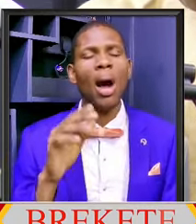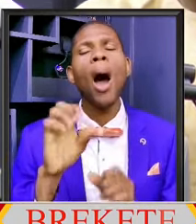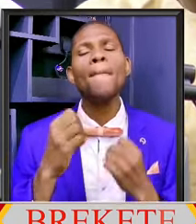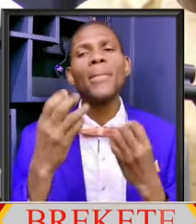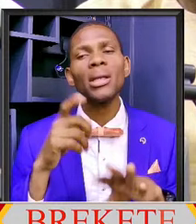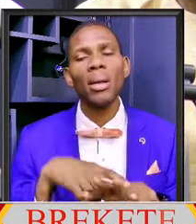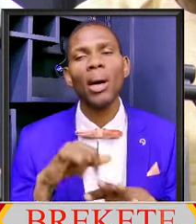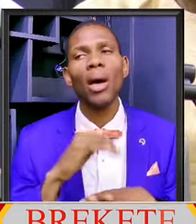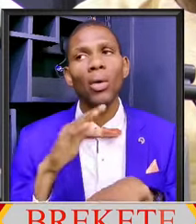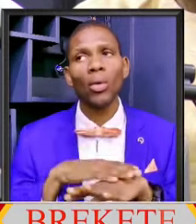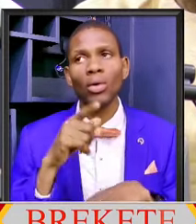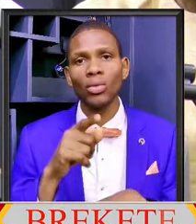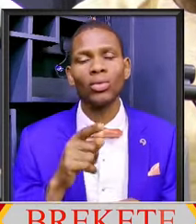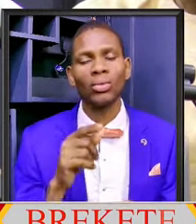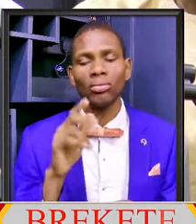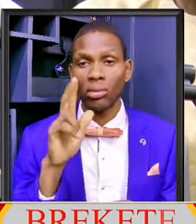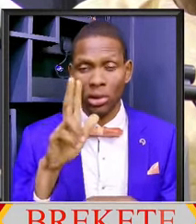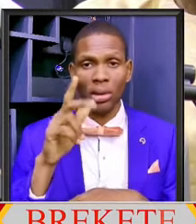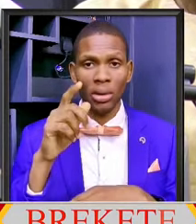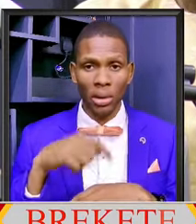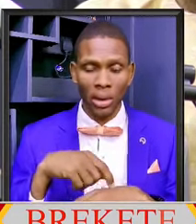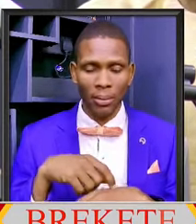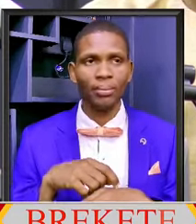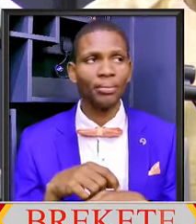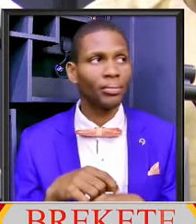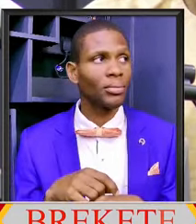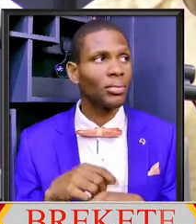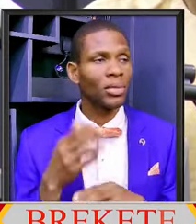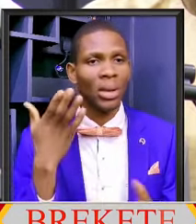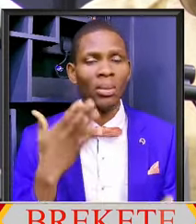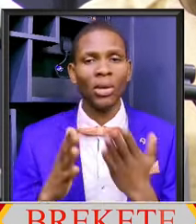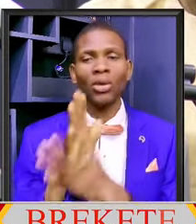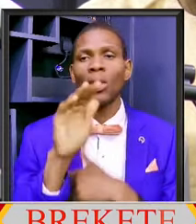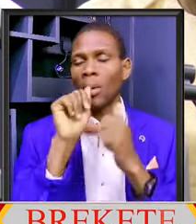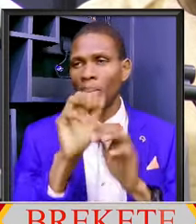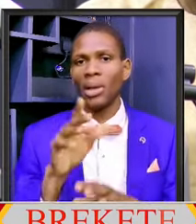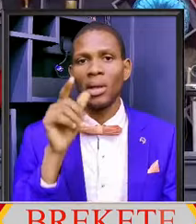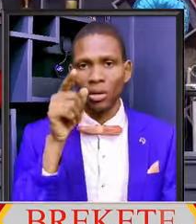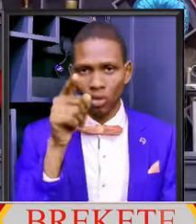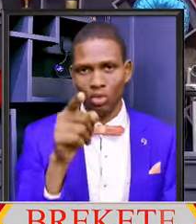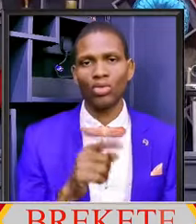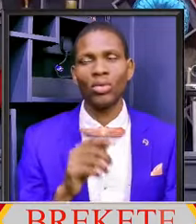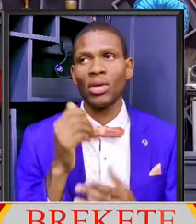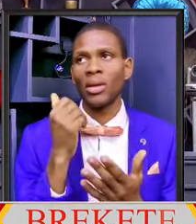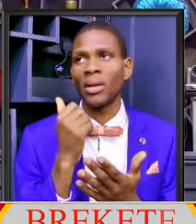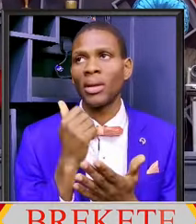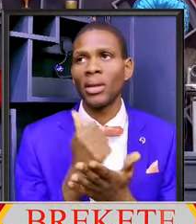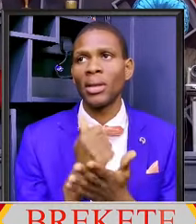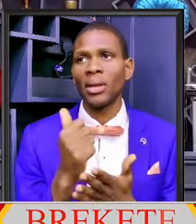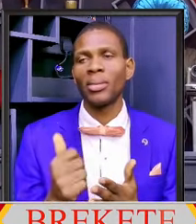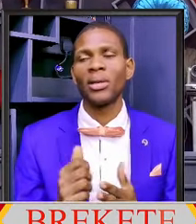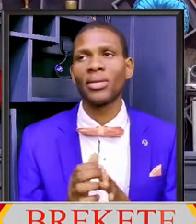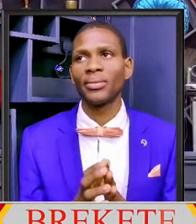many times I call you? 3 times, sir. May God bless you. Thank you, sir.